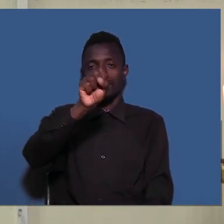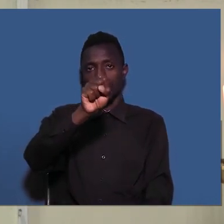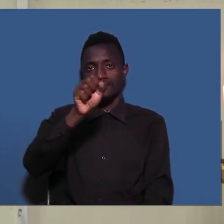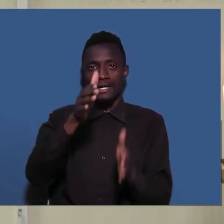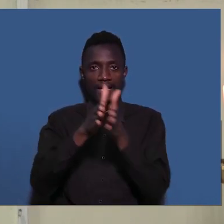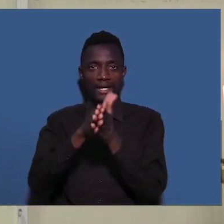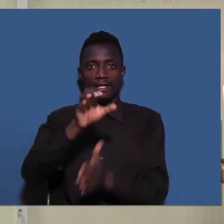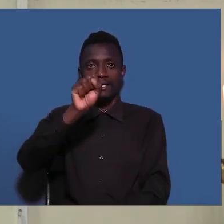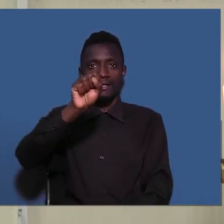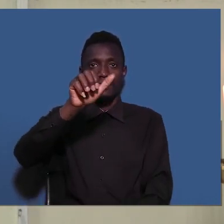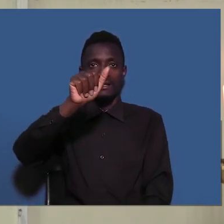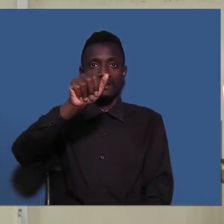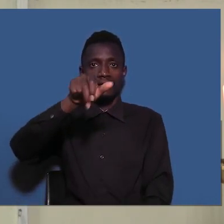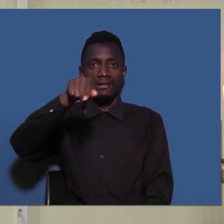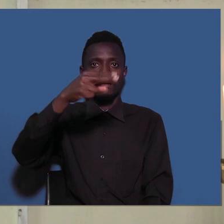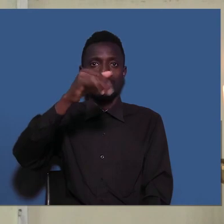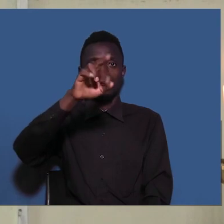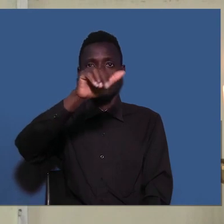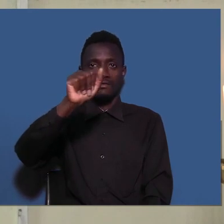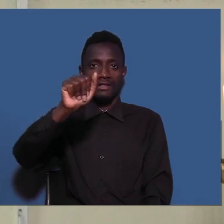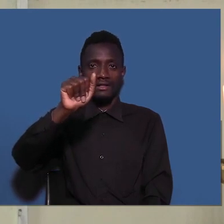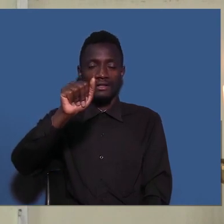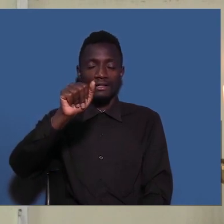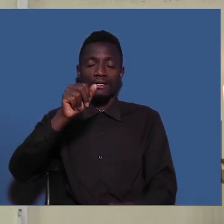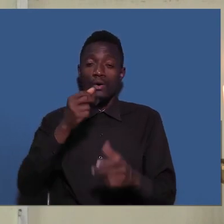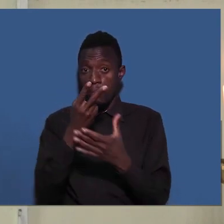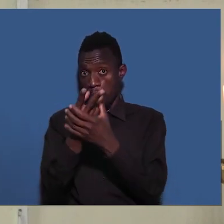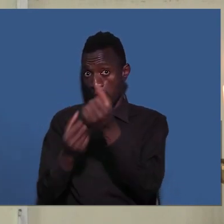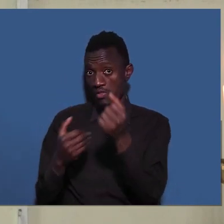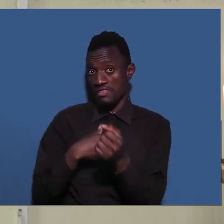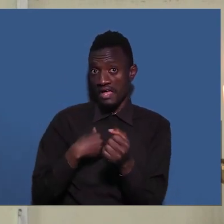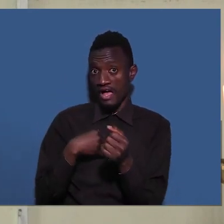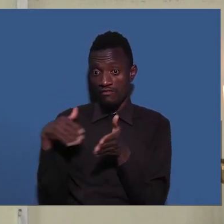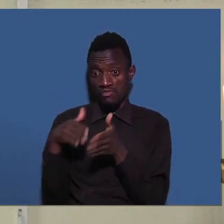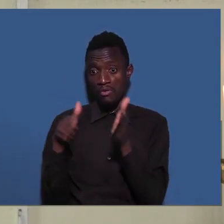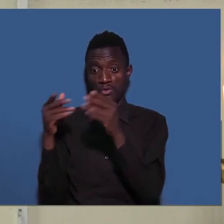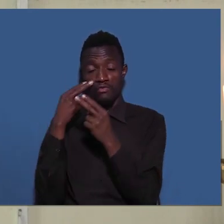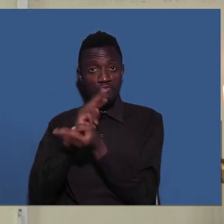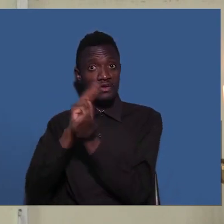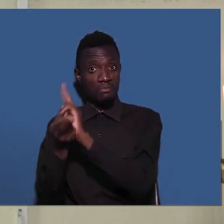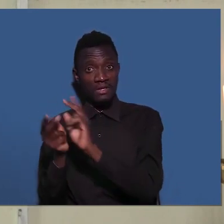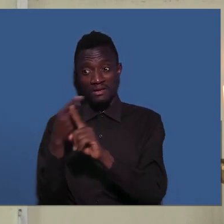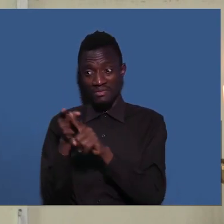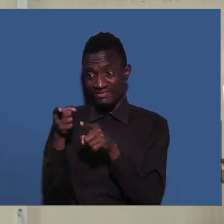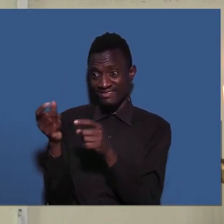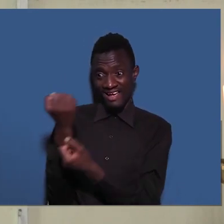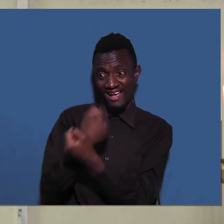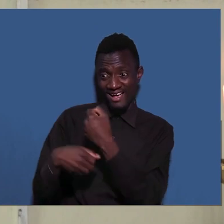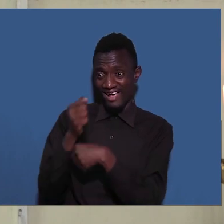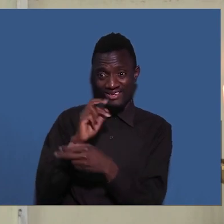repent, but they didn't. Peter called their